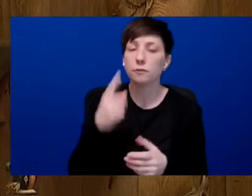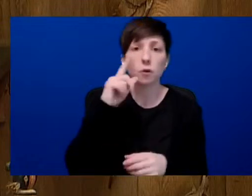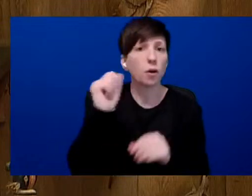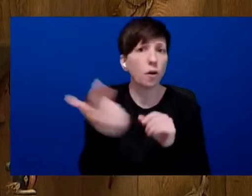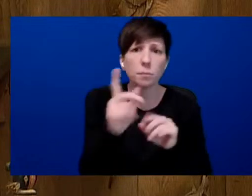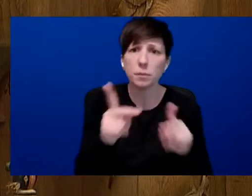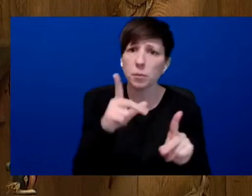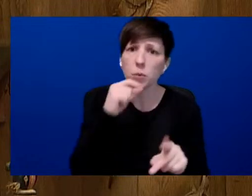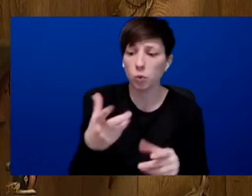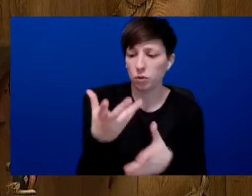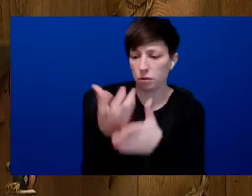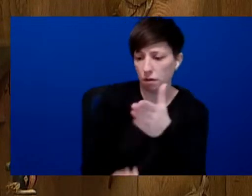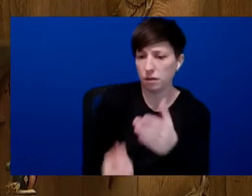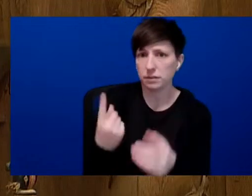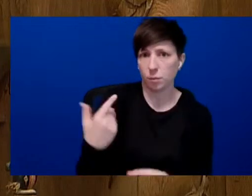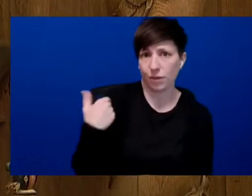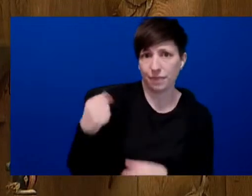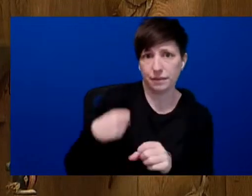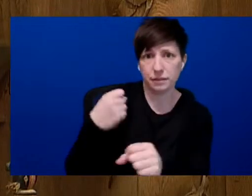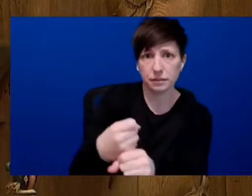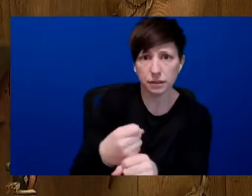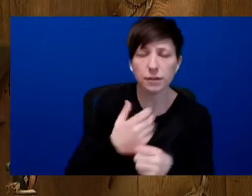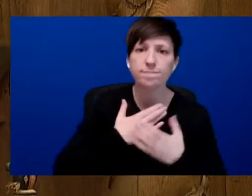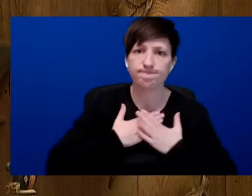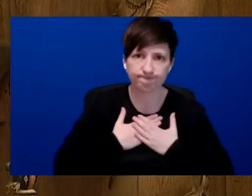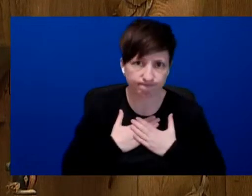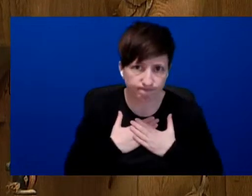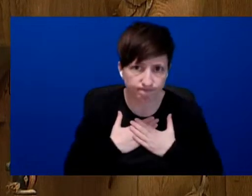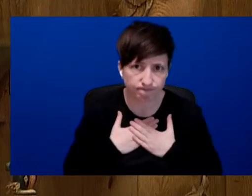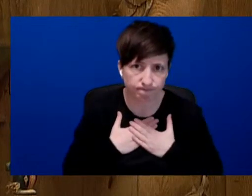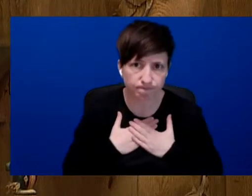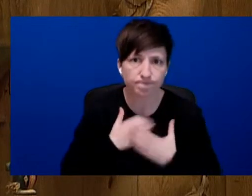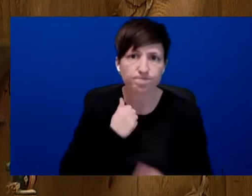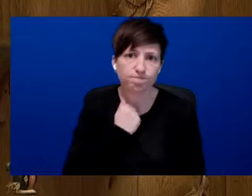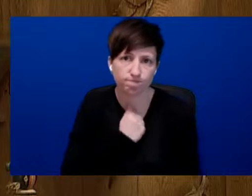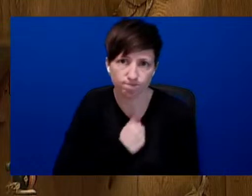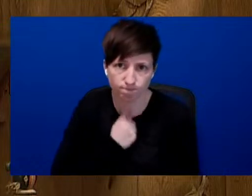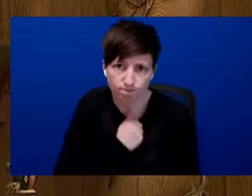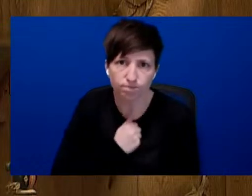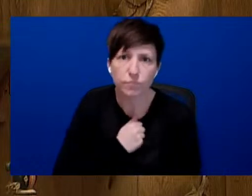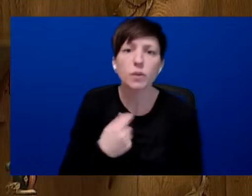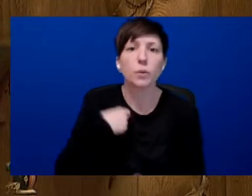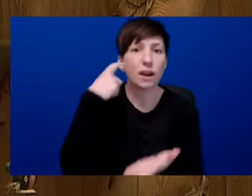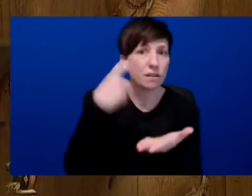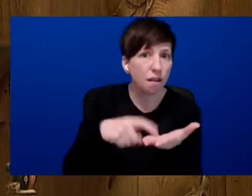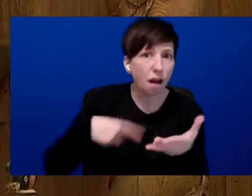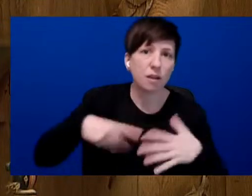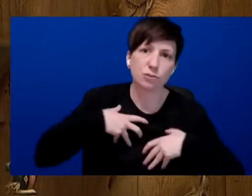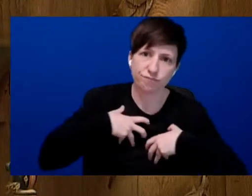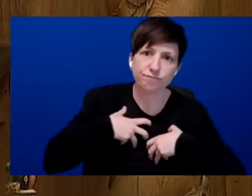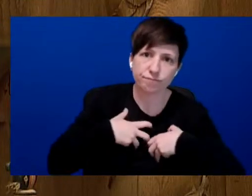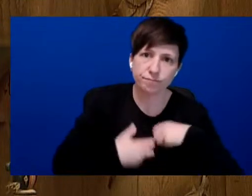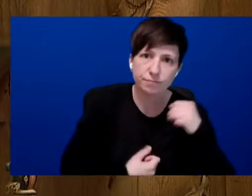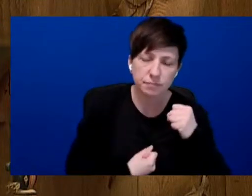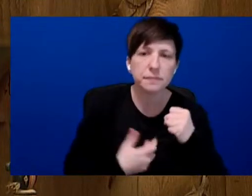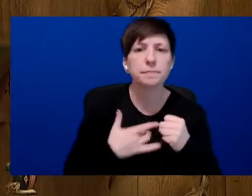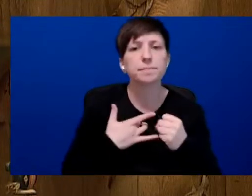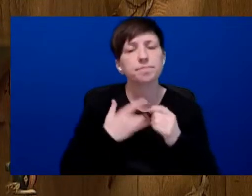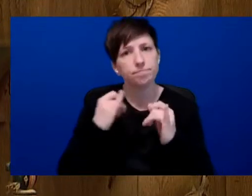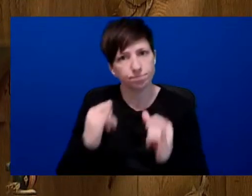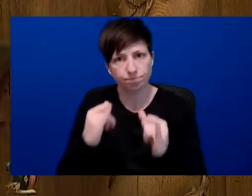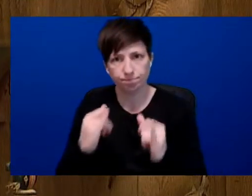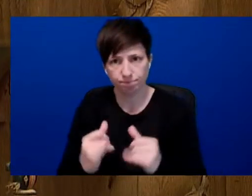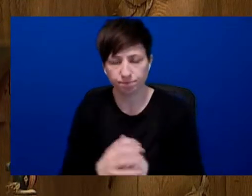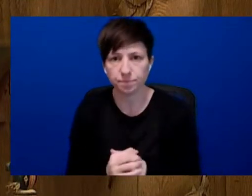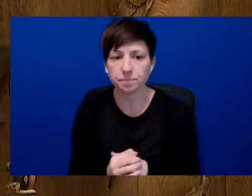sympathies and our condolences. We acknowledge and share your grief. It is fitting that as we open this